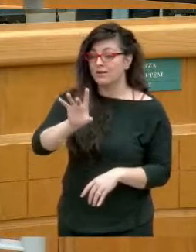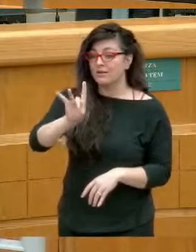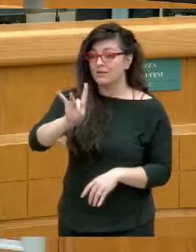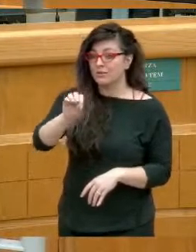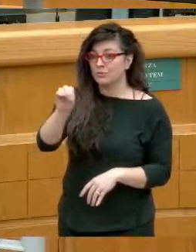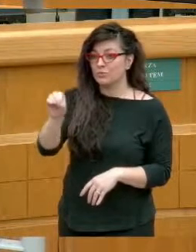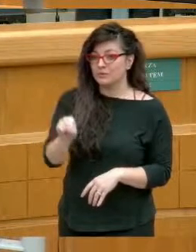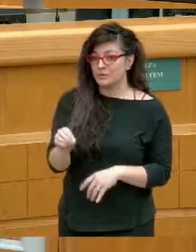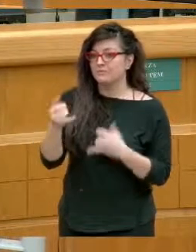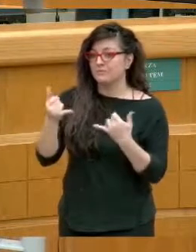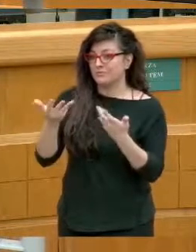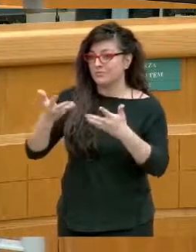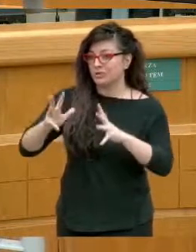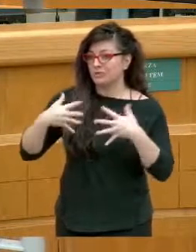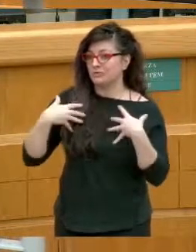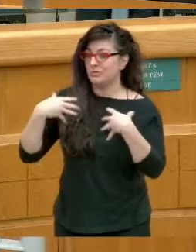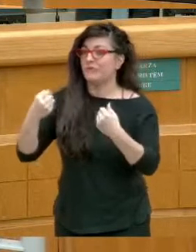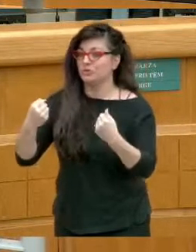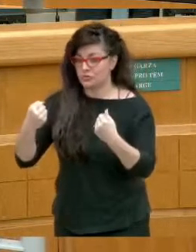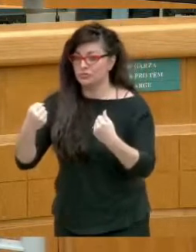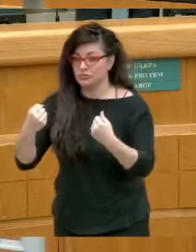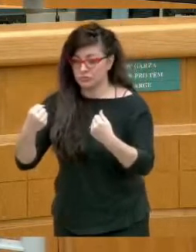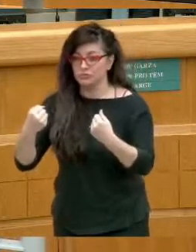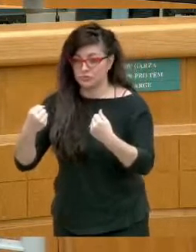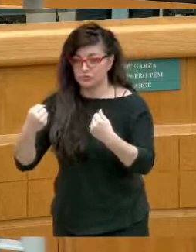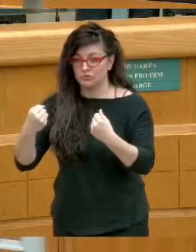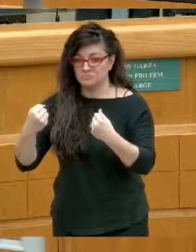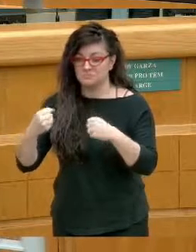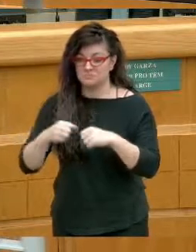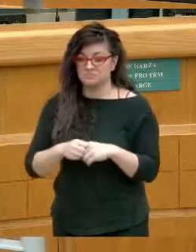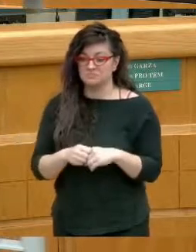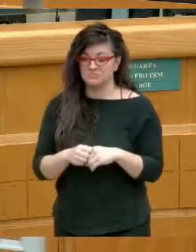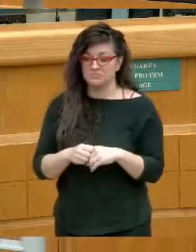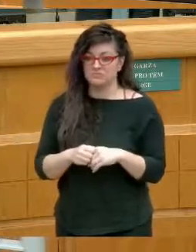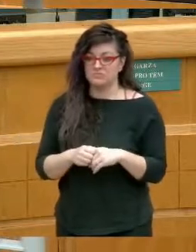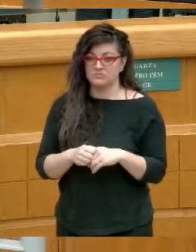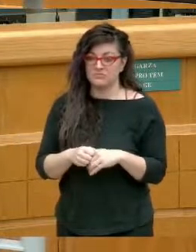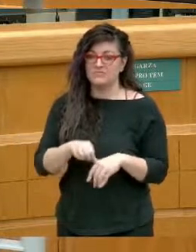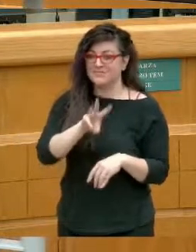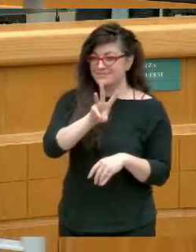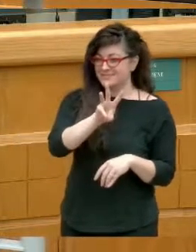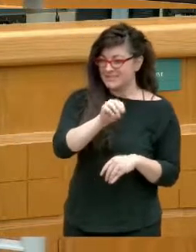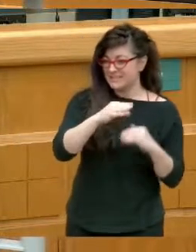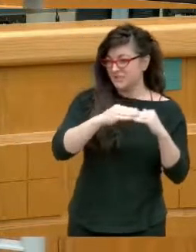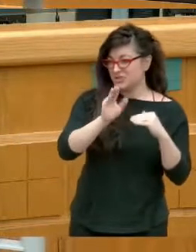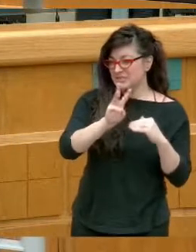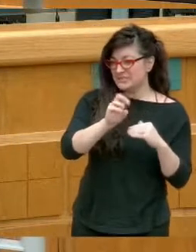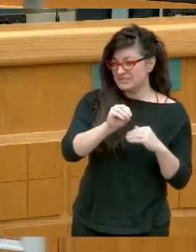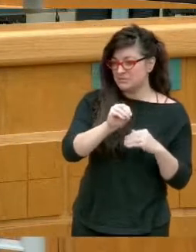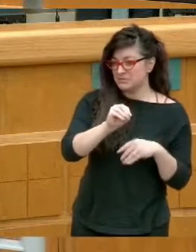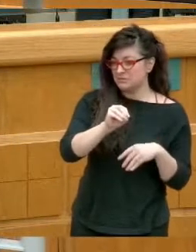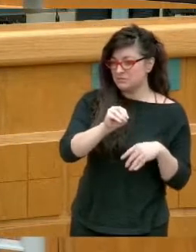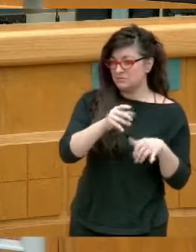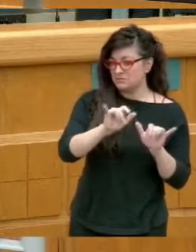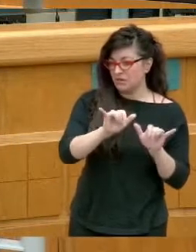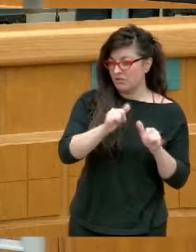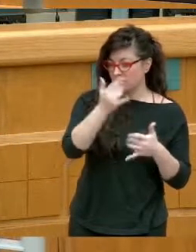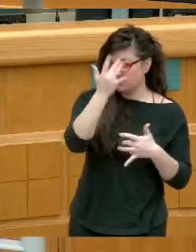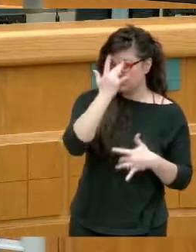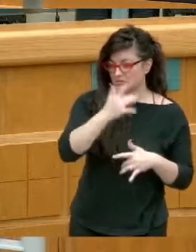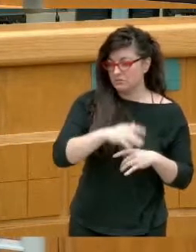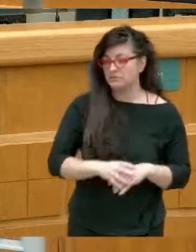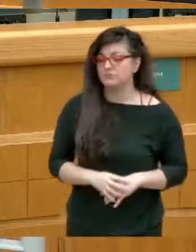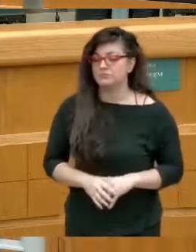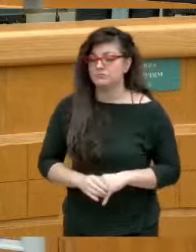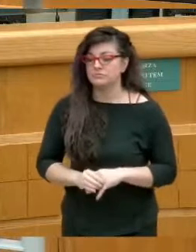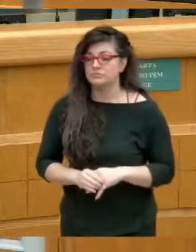cases are recovered. So about a little over 60 are still in that non-recovered case. A little bit of change in